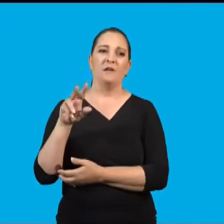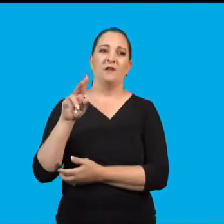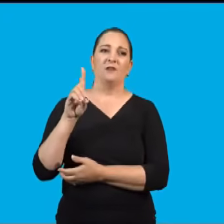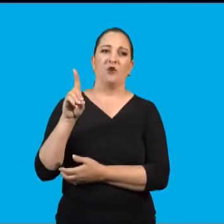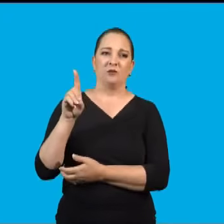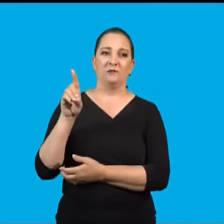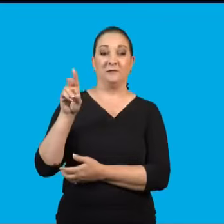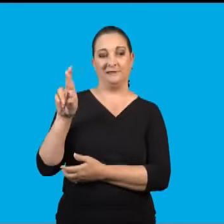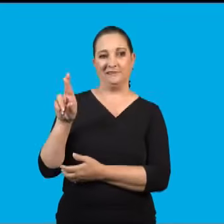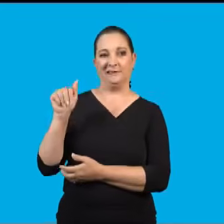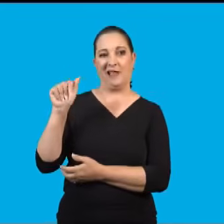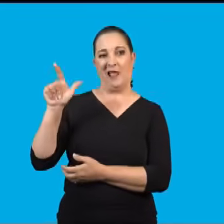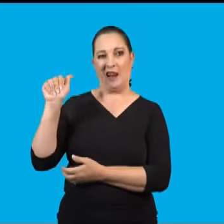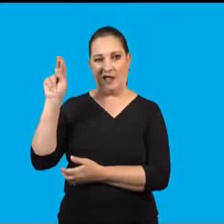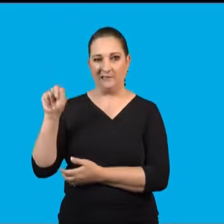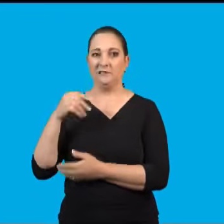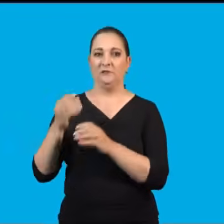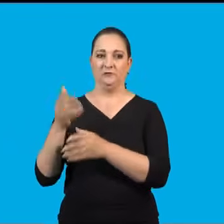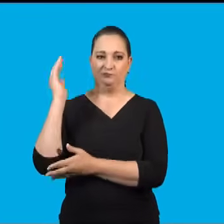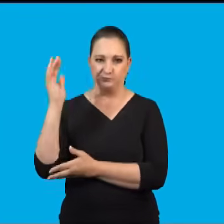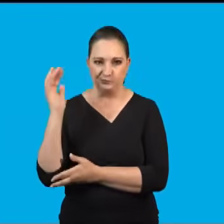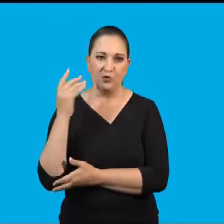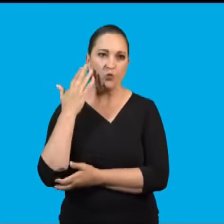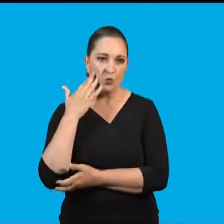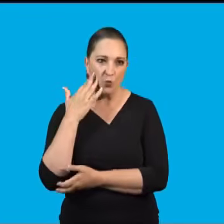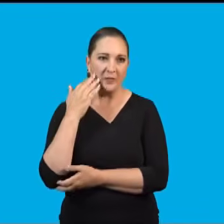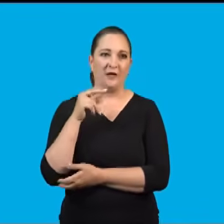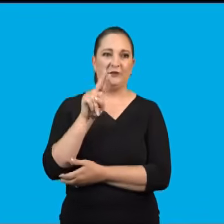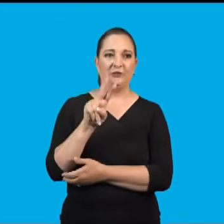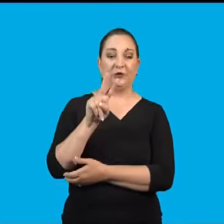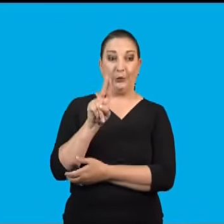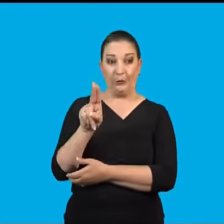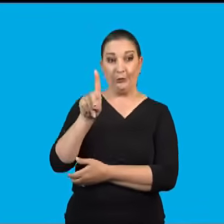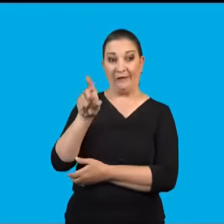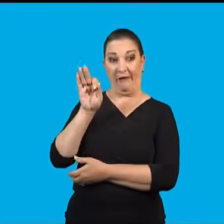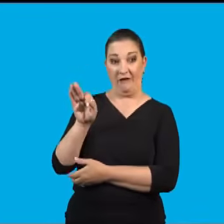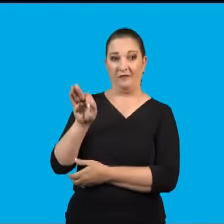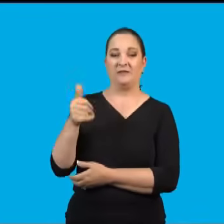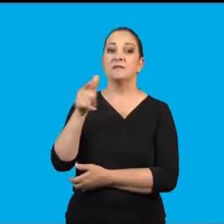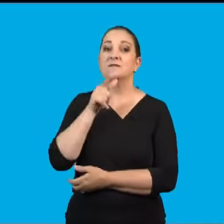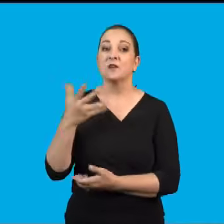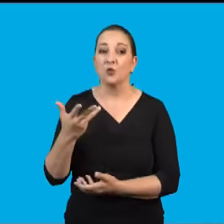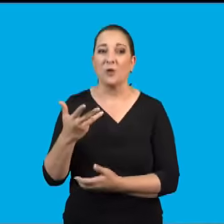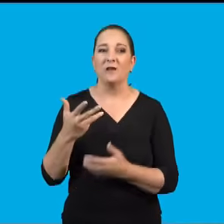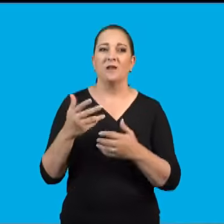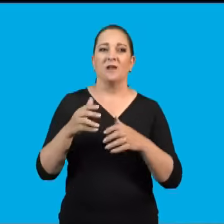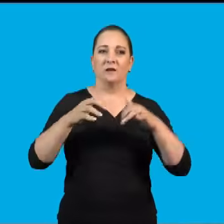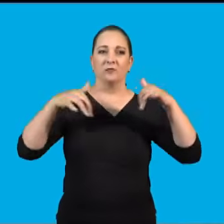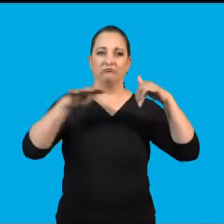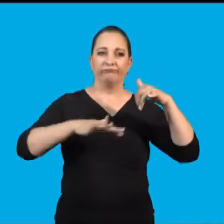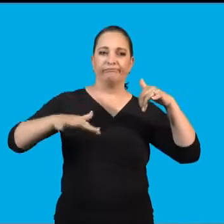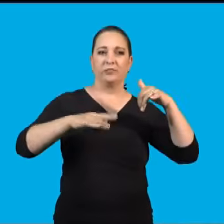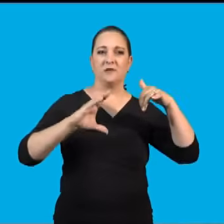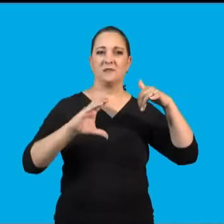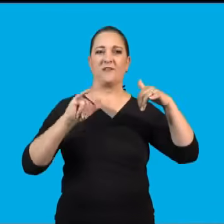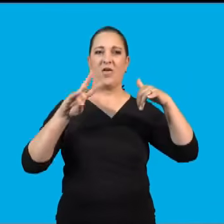Dr. Allan Boesak at the launch of the United Democratic Front, UDF, at the Rockland Civic Center in Mitchell's